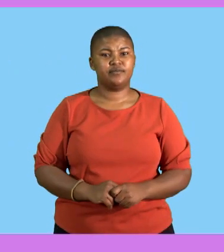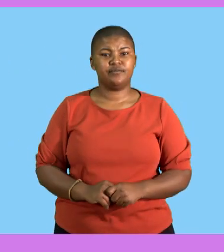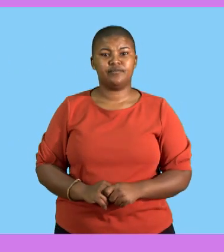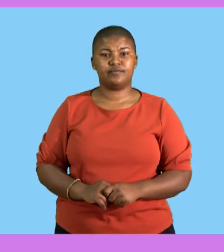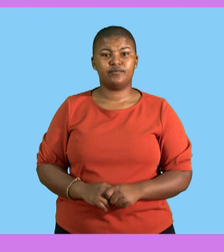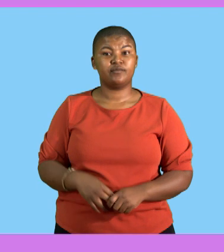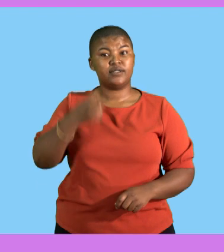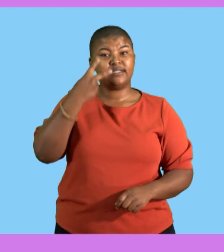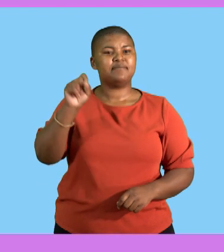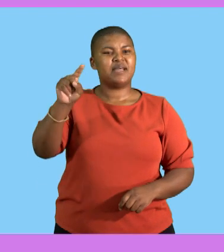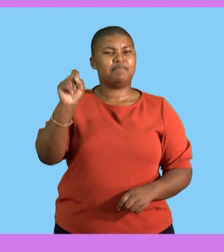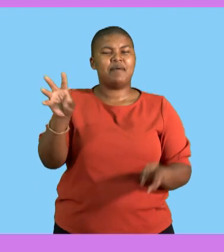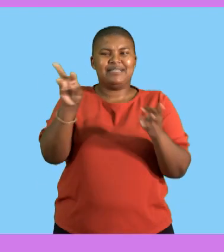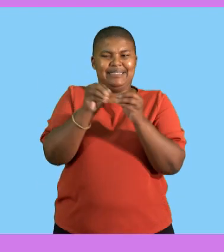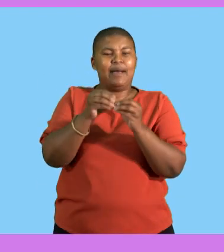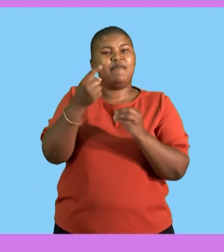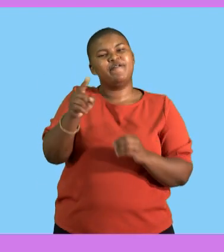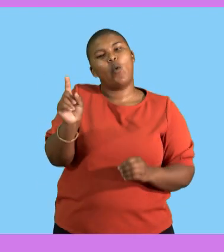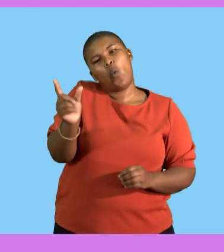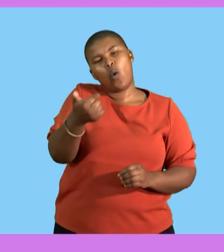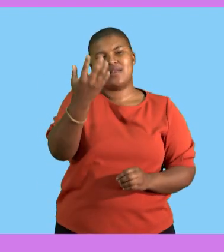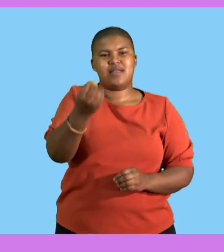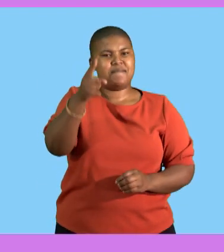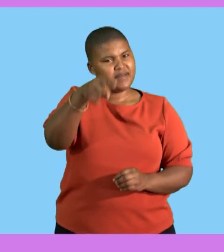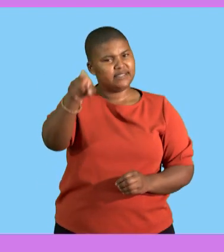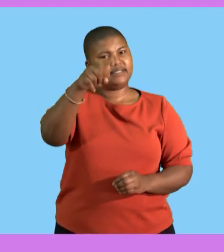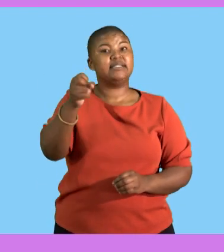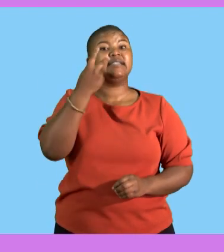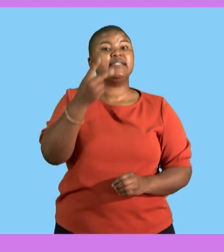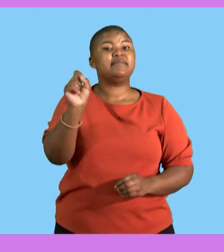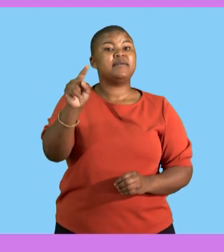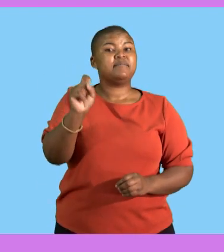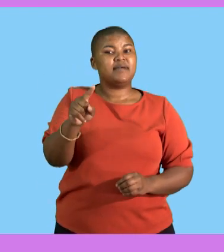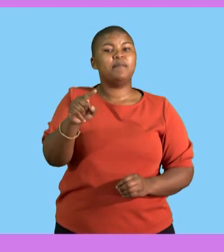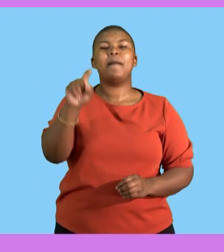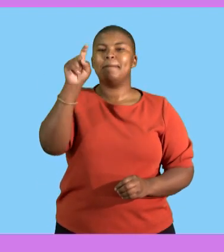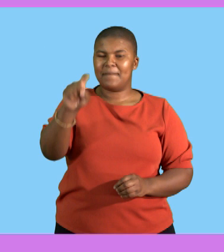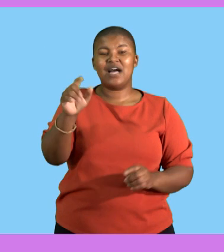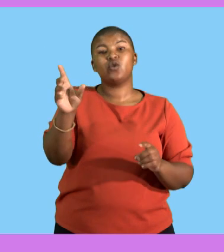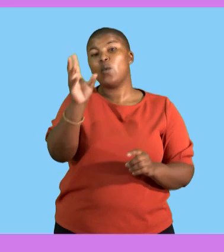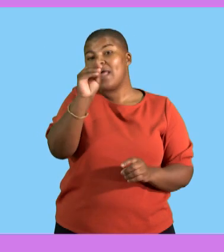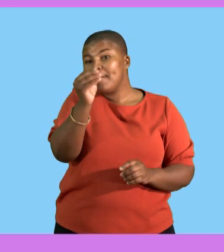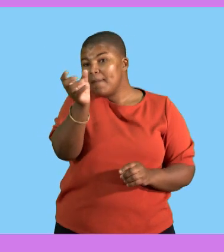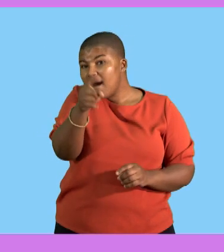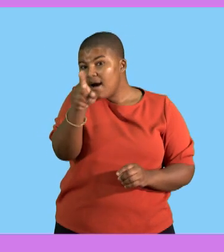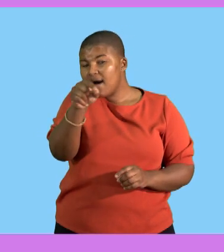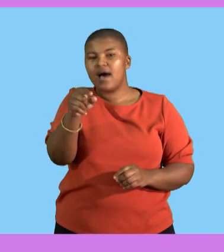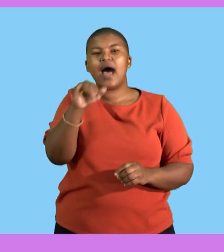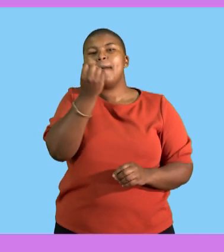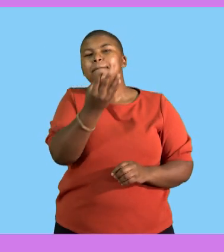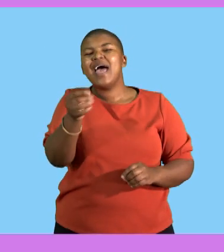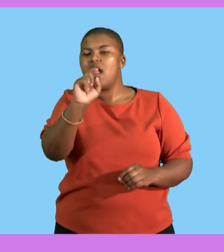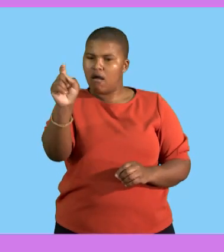8,900. So this is the sum of all these values. So this sum must be added by the total number